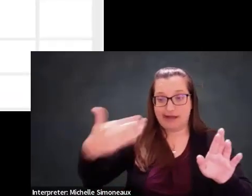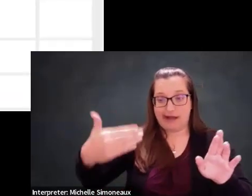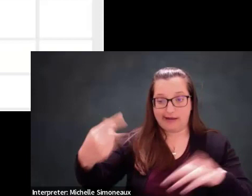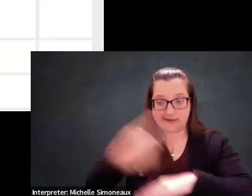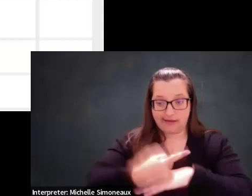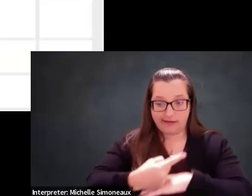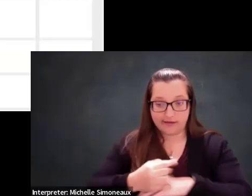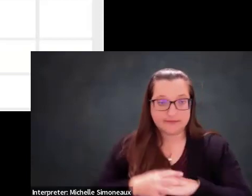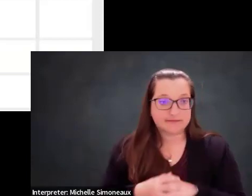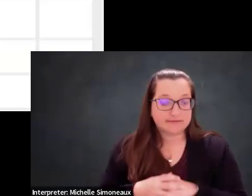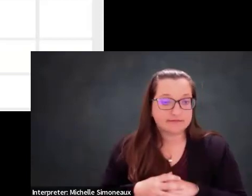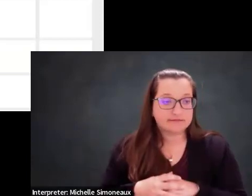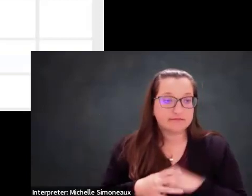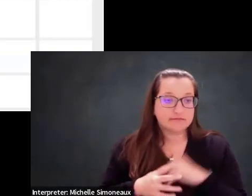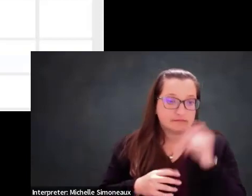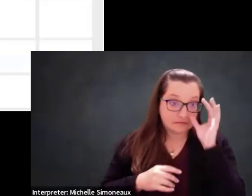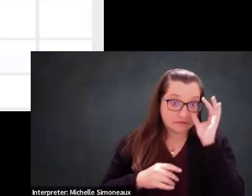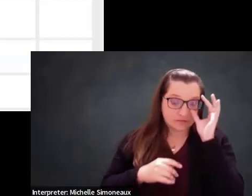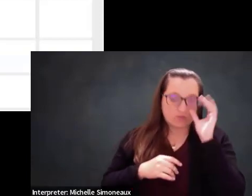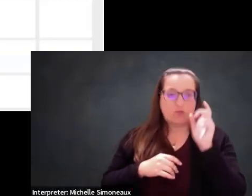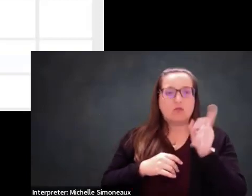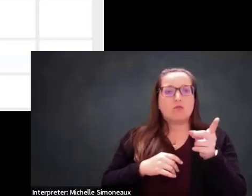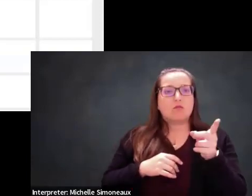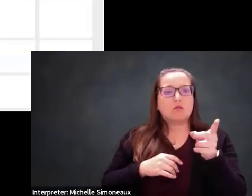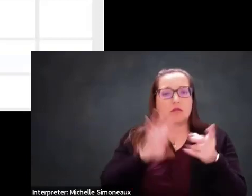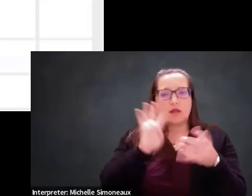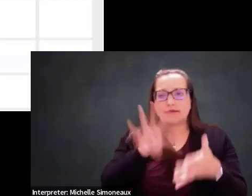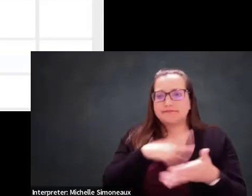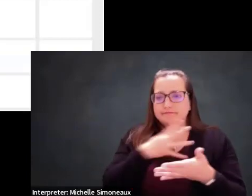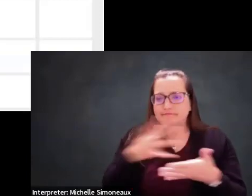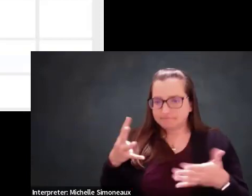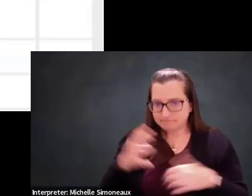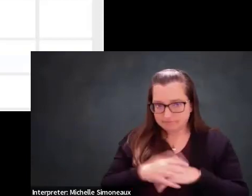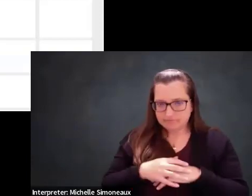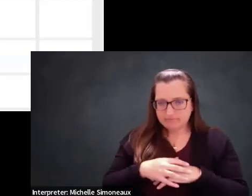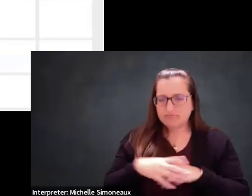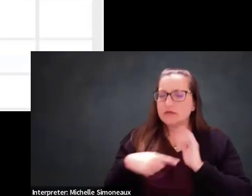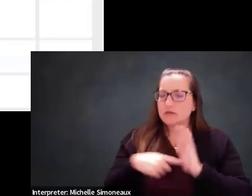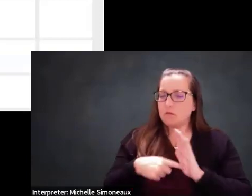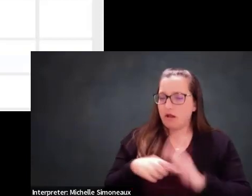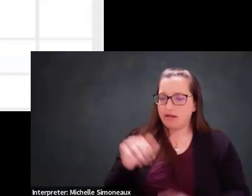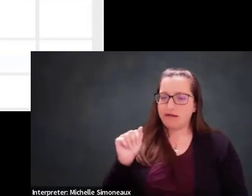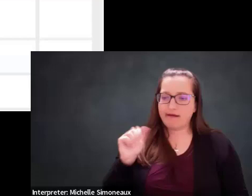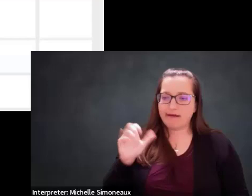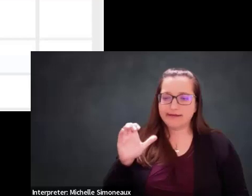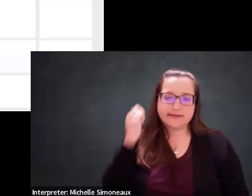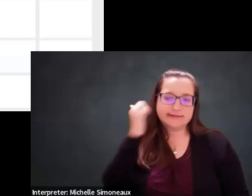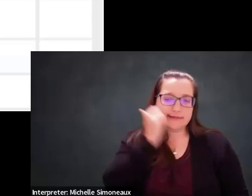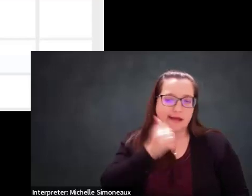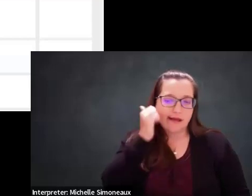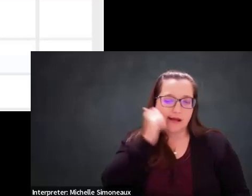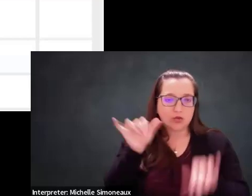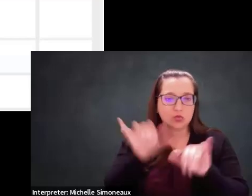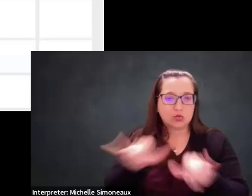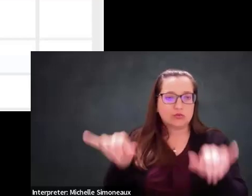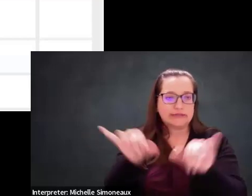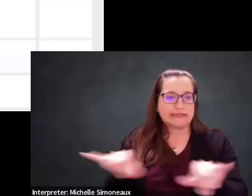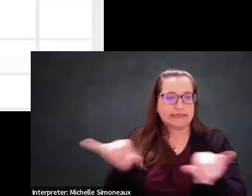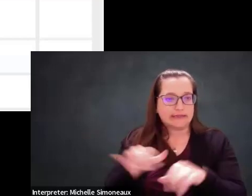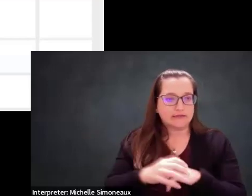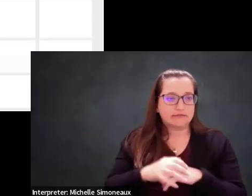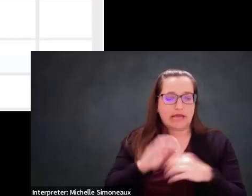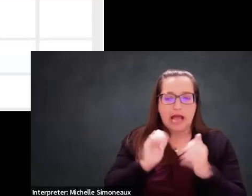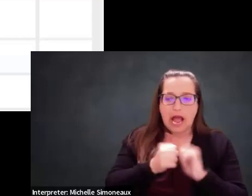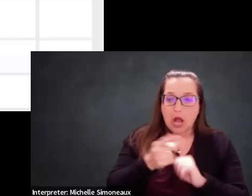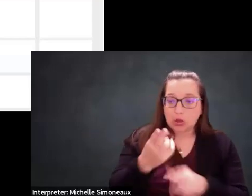So this is something that it's a modeling AC daily routine. So how we're going to be using the device modeling